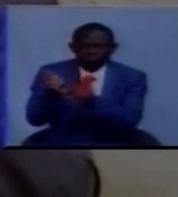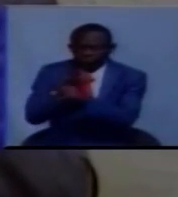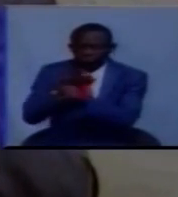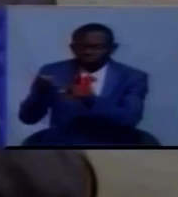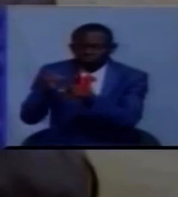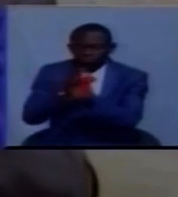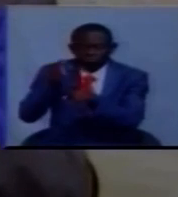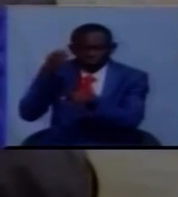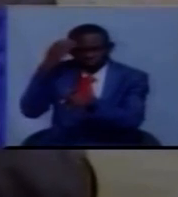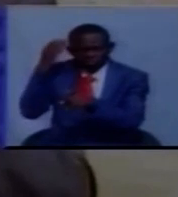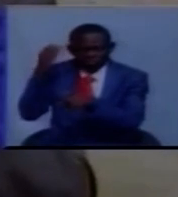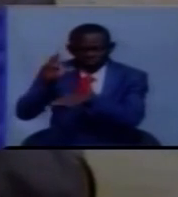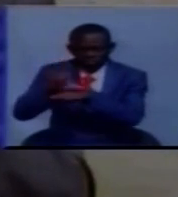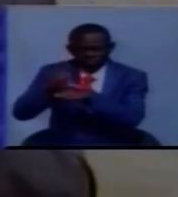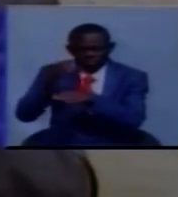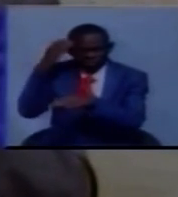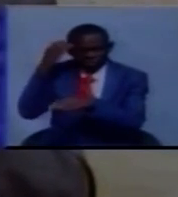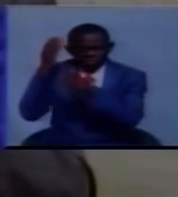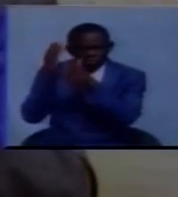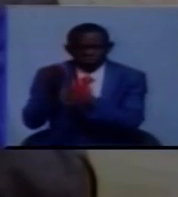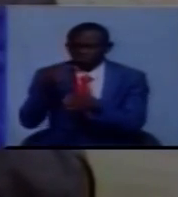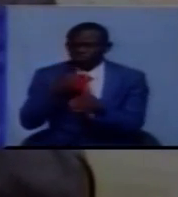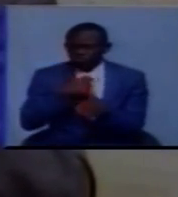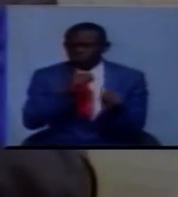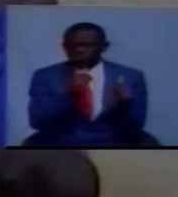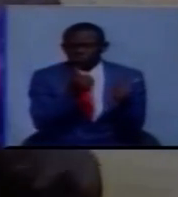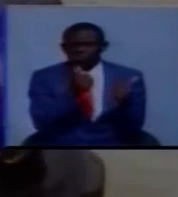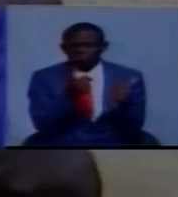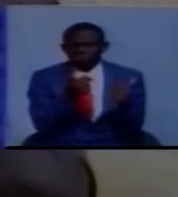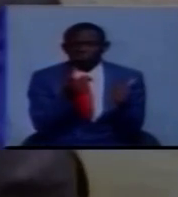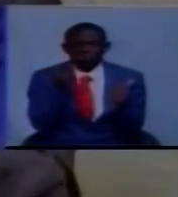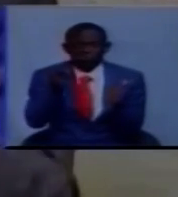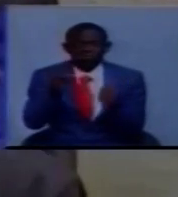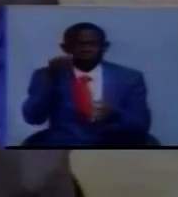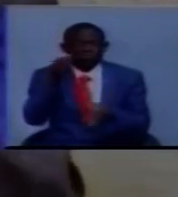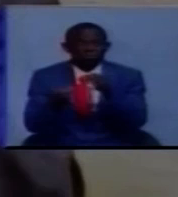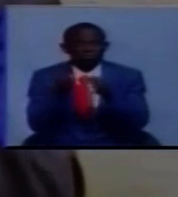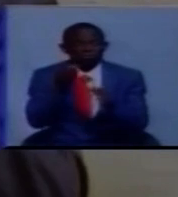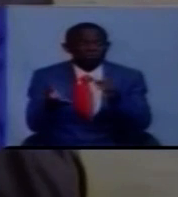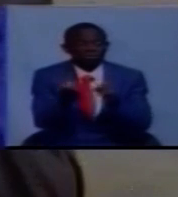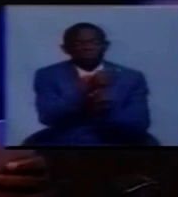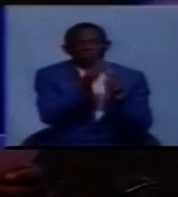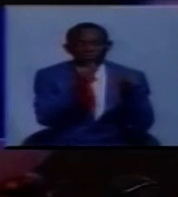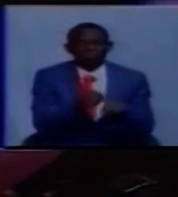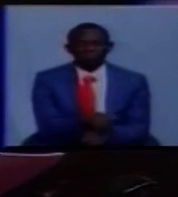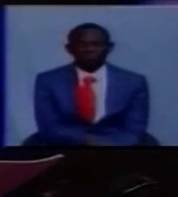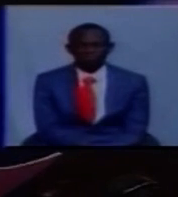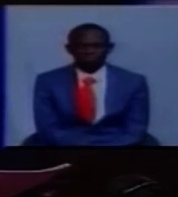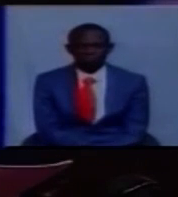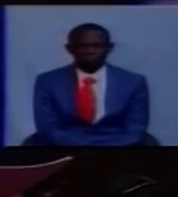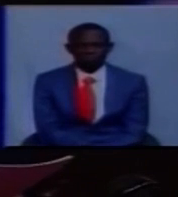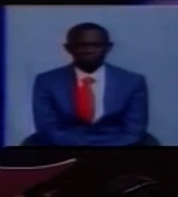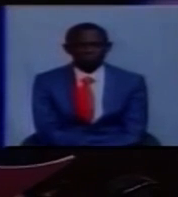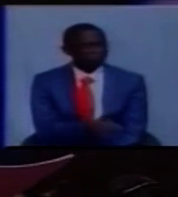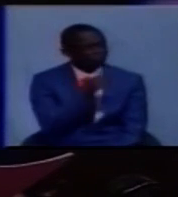to court. They can see between the lines that the reason why you dismissed X is because of this. The truth will always How many come out. Zambians can go to court, Minister? You